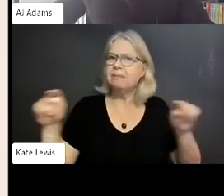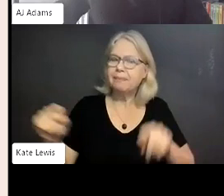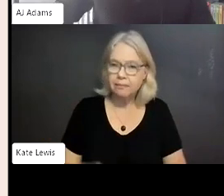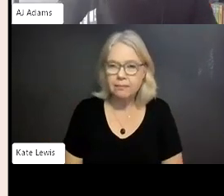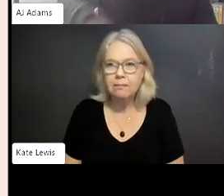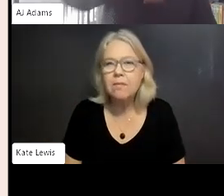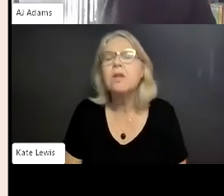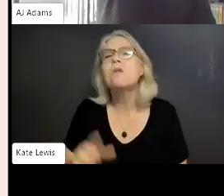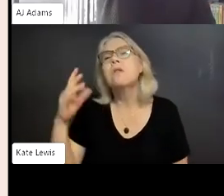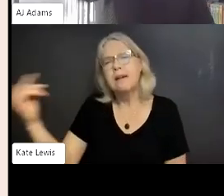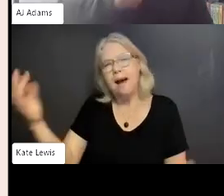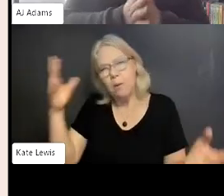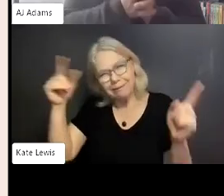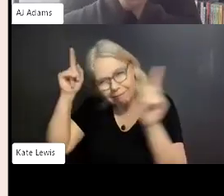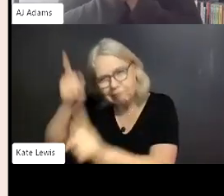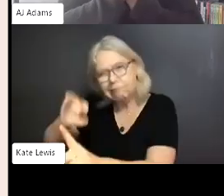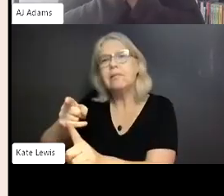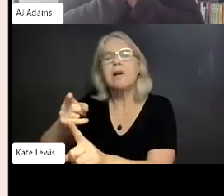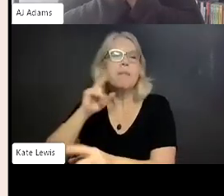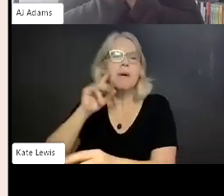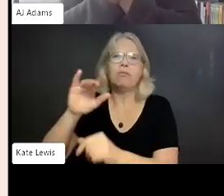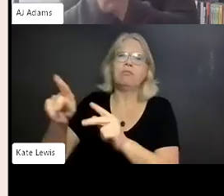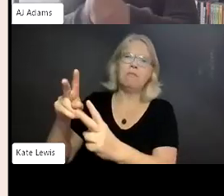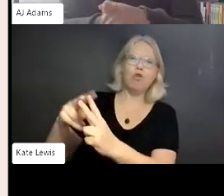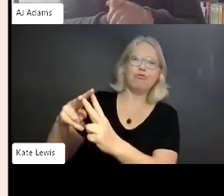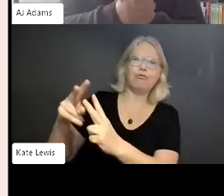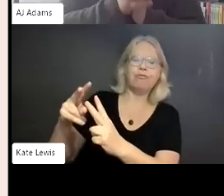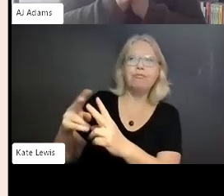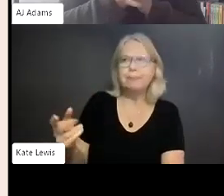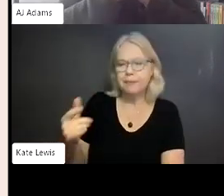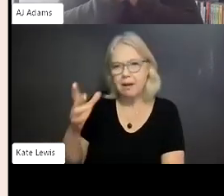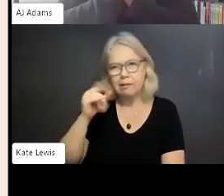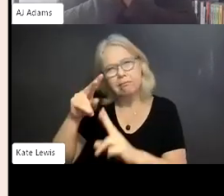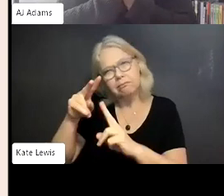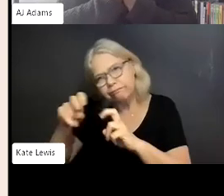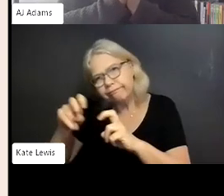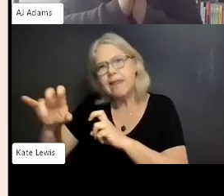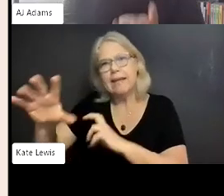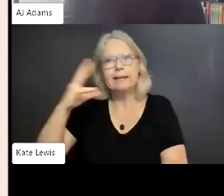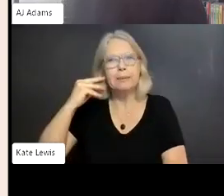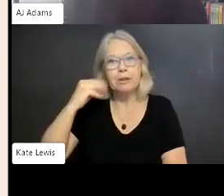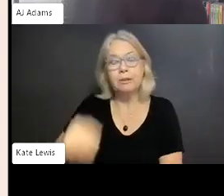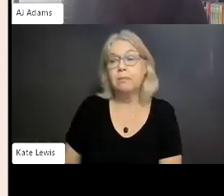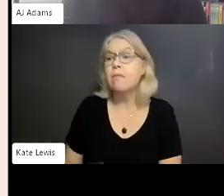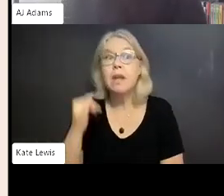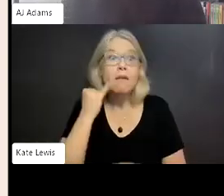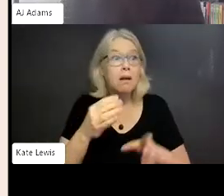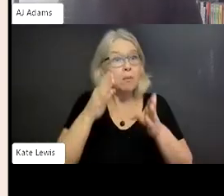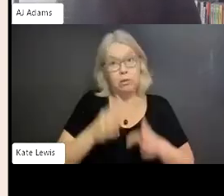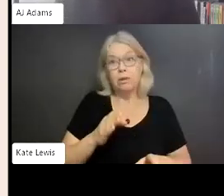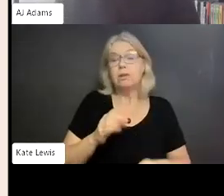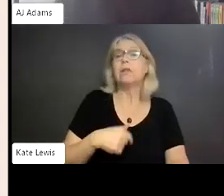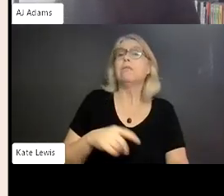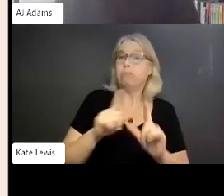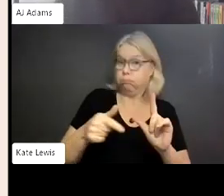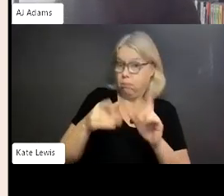others. Excuse me. So for a 2SLGBI person who has a same-sex partner, we